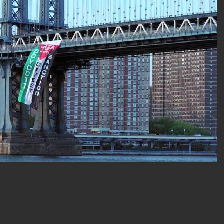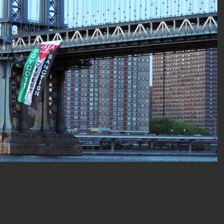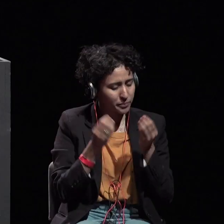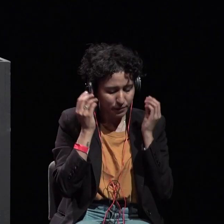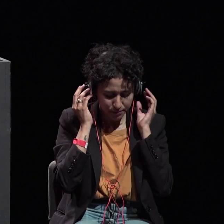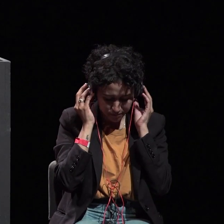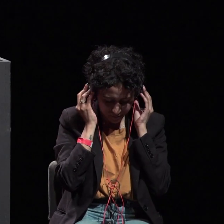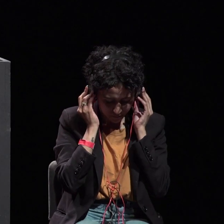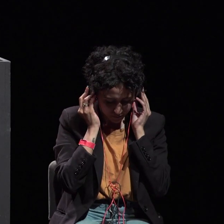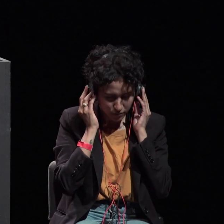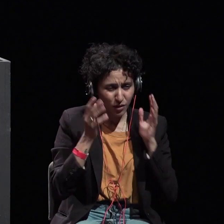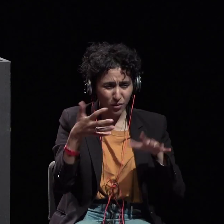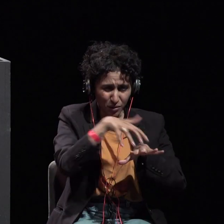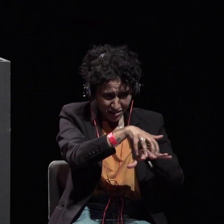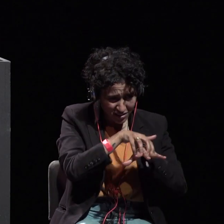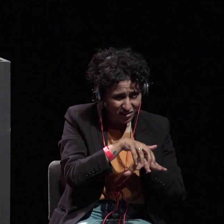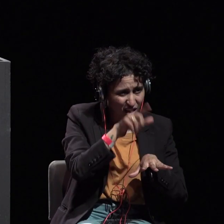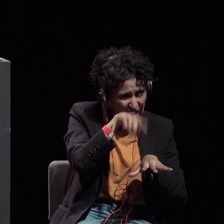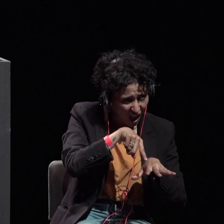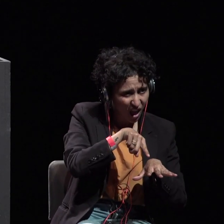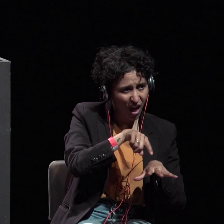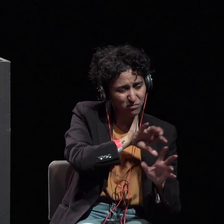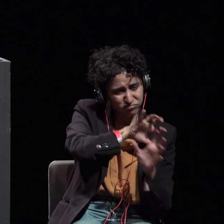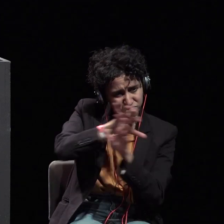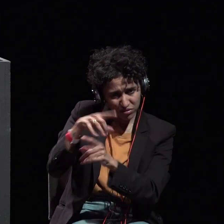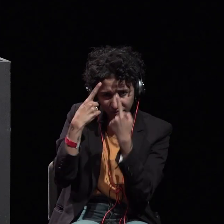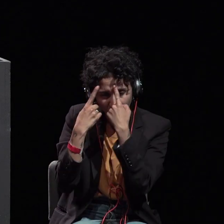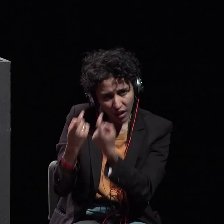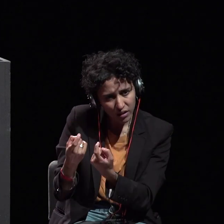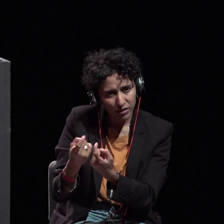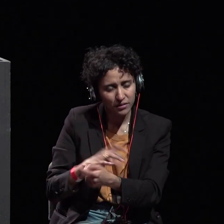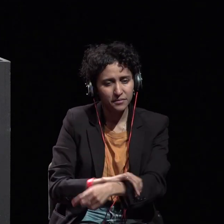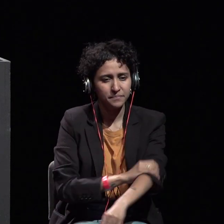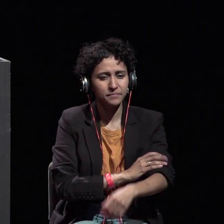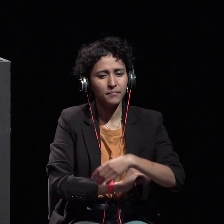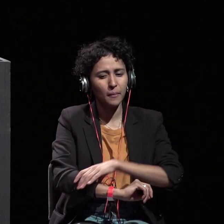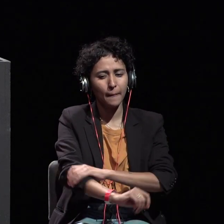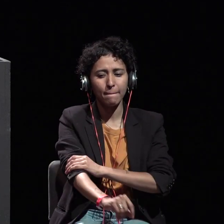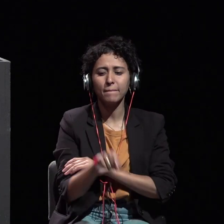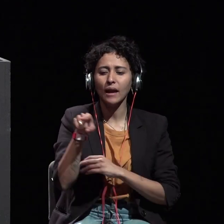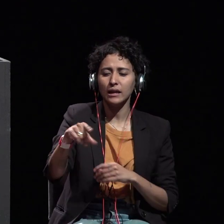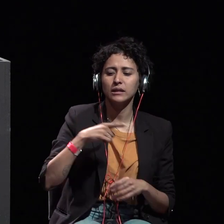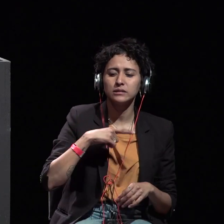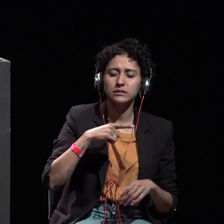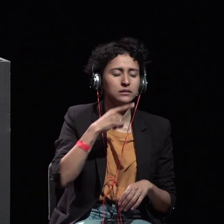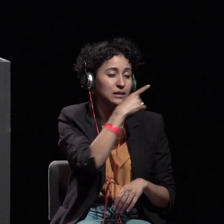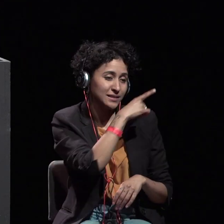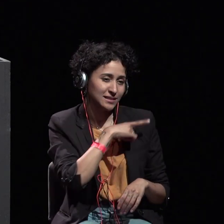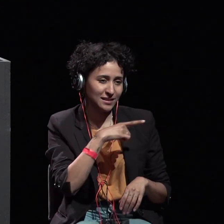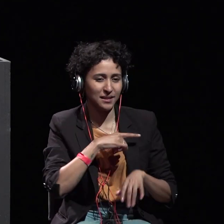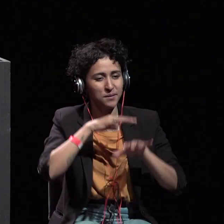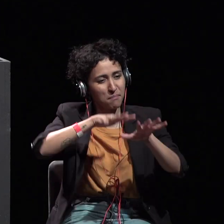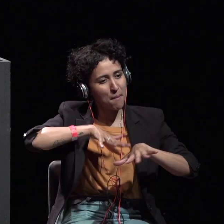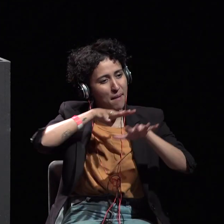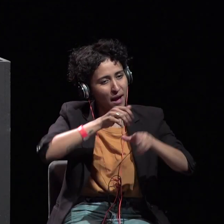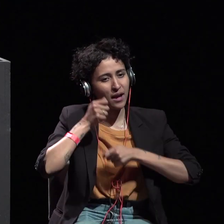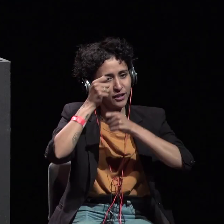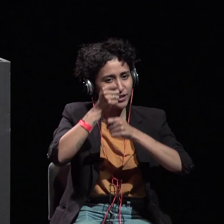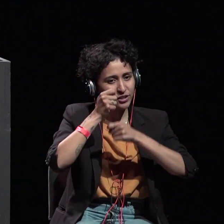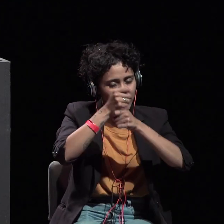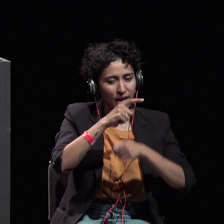to do that. On the left, a public march featured a sea of Palestinian flags moving together across the Brooklyn Bridge.